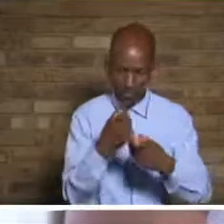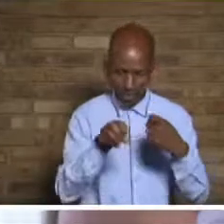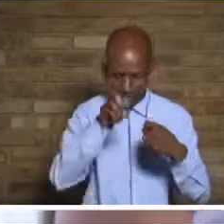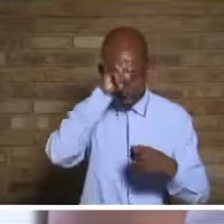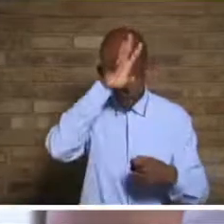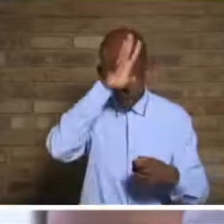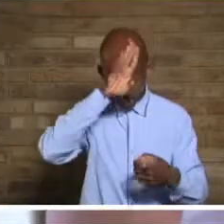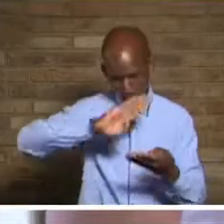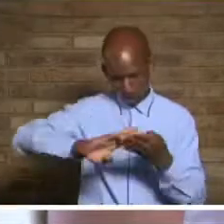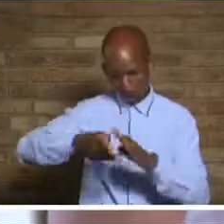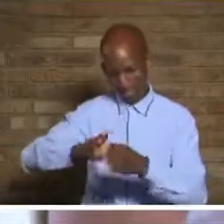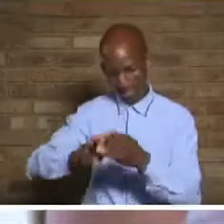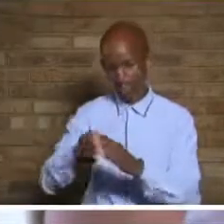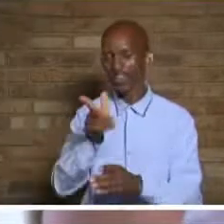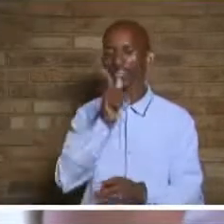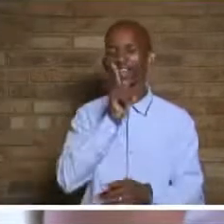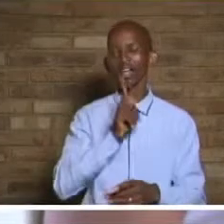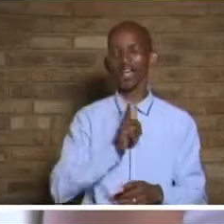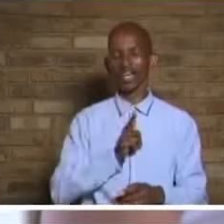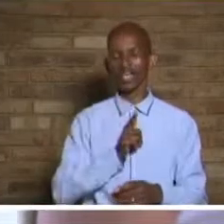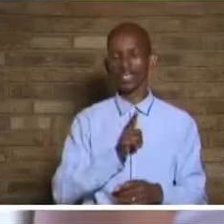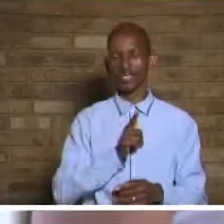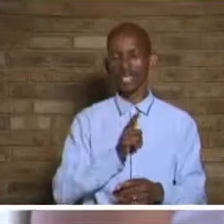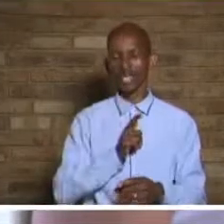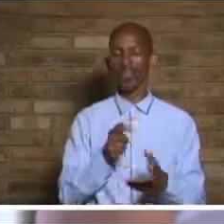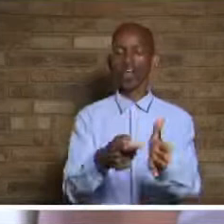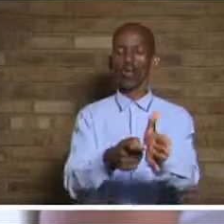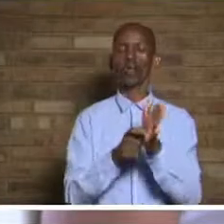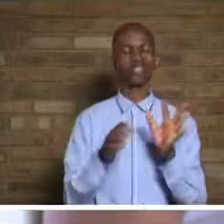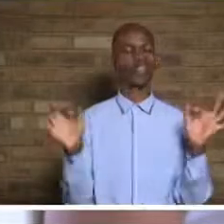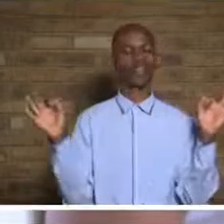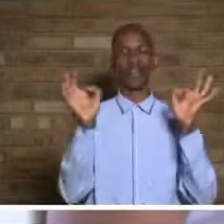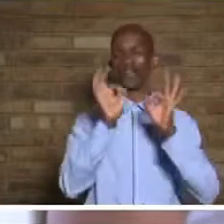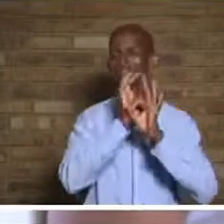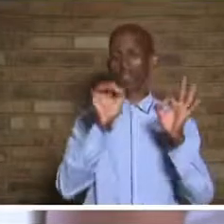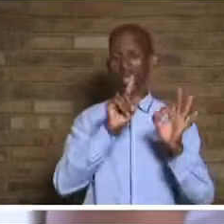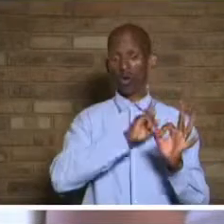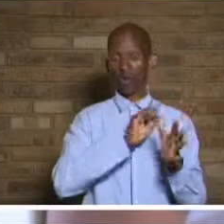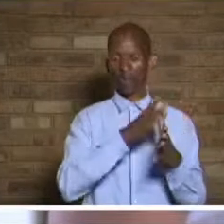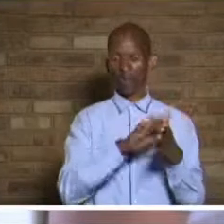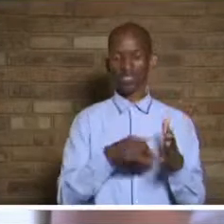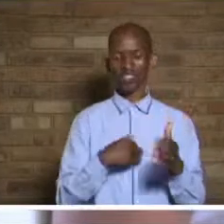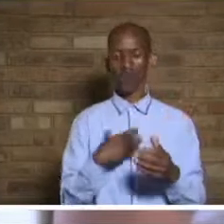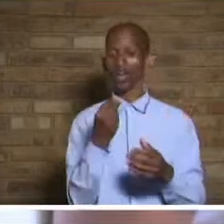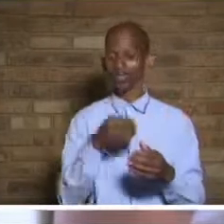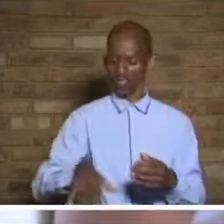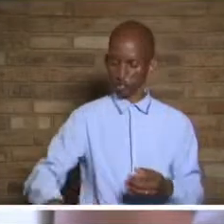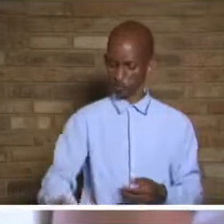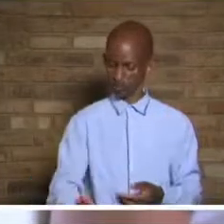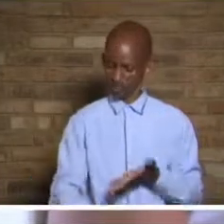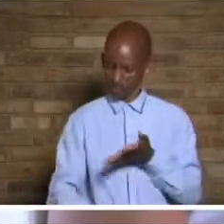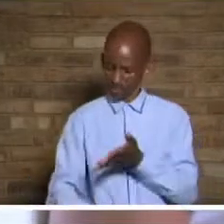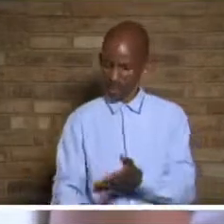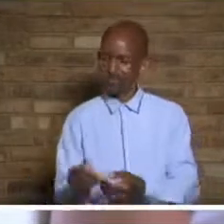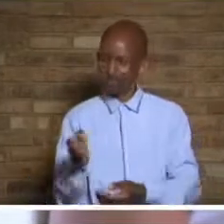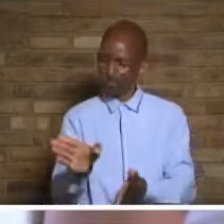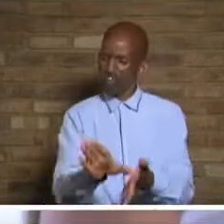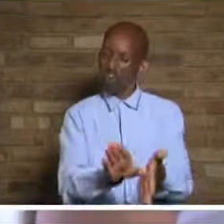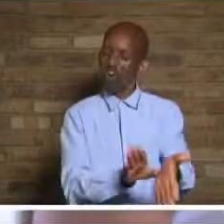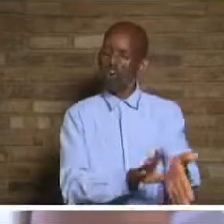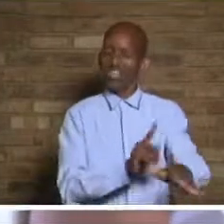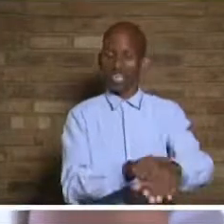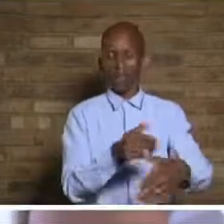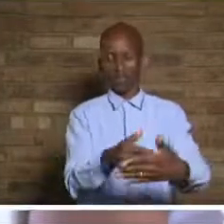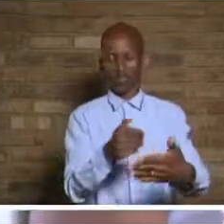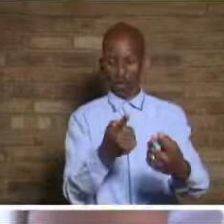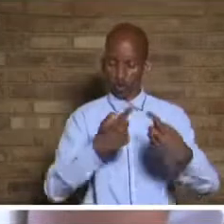as the community, they tell us they owe us nothing. We invaded their space. They've been there a long time